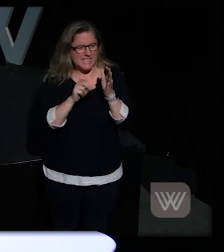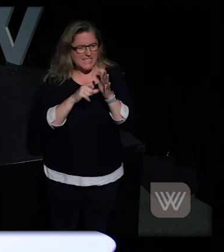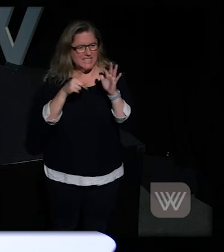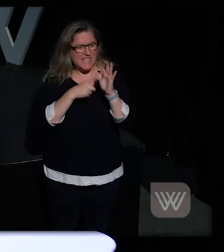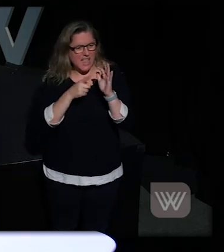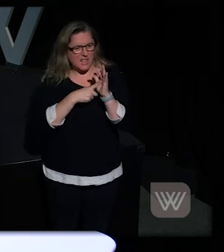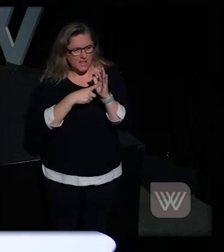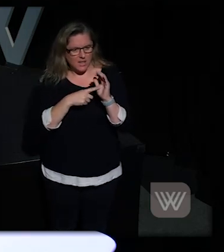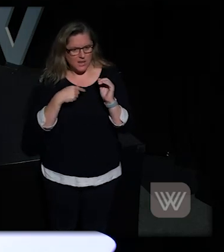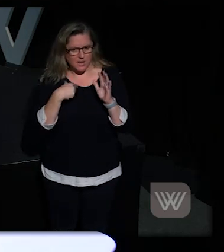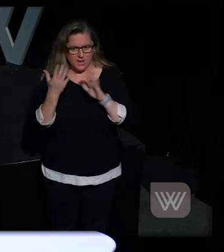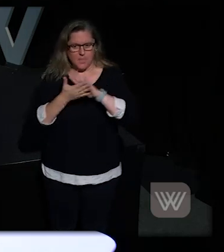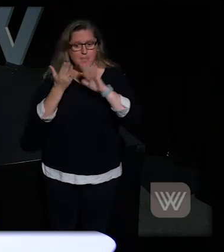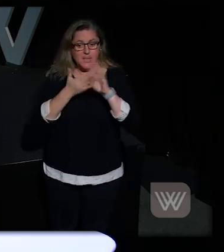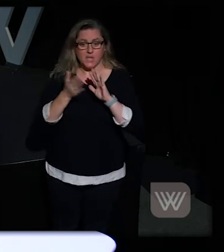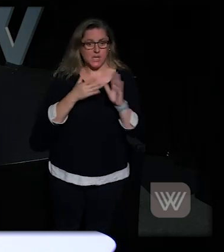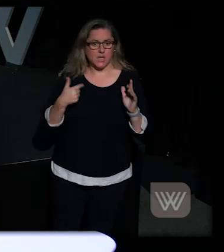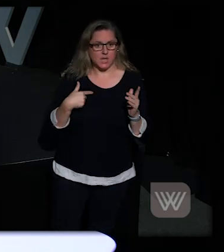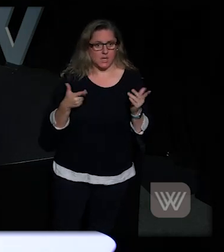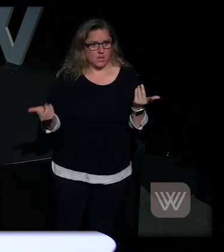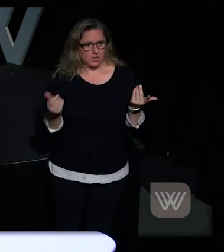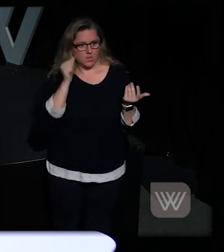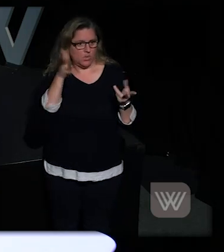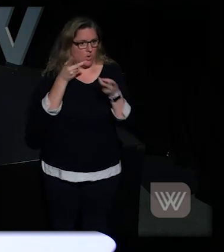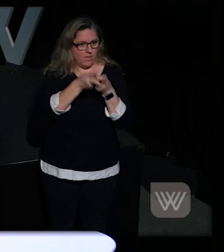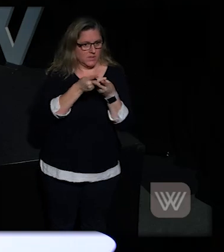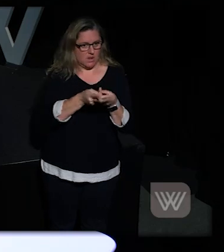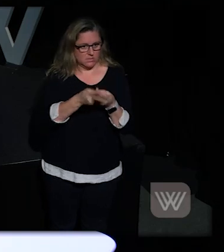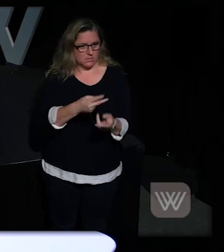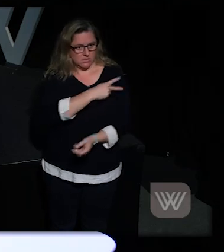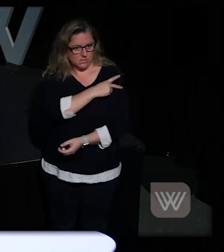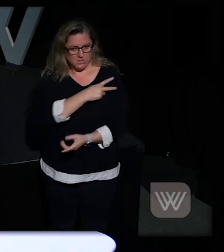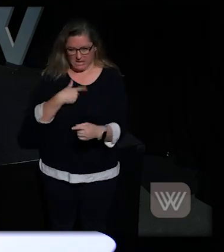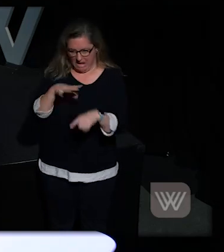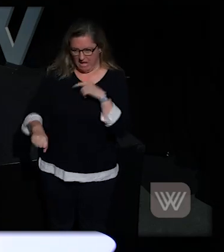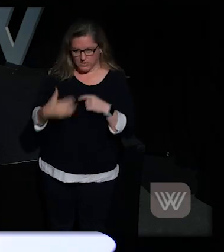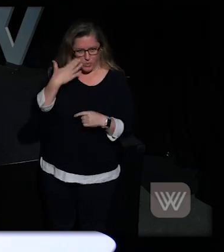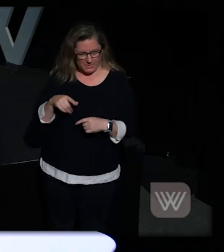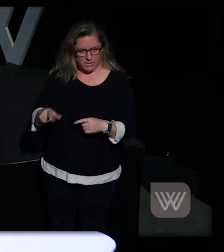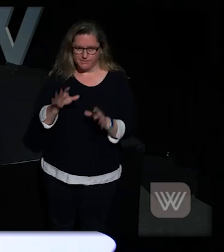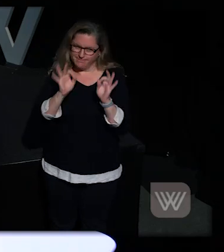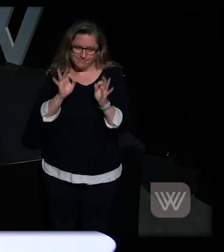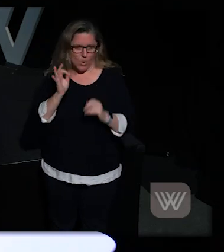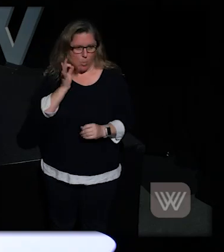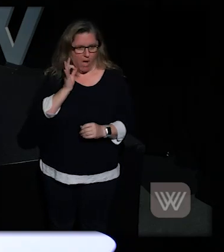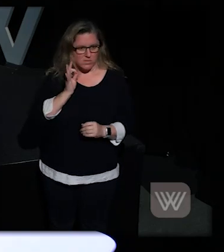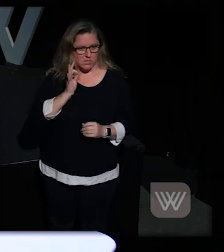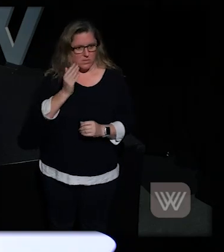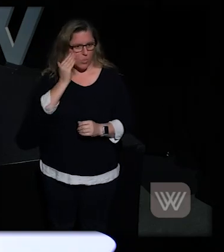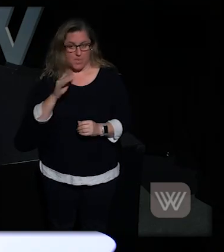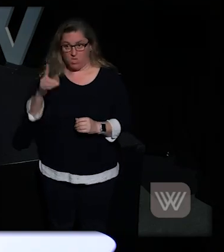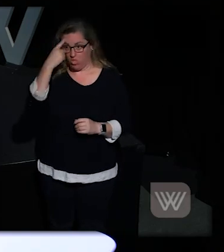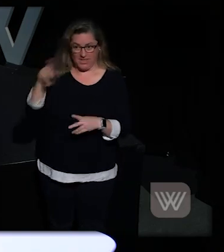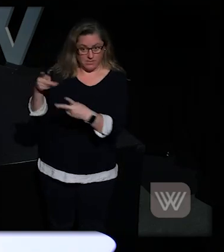the involuntary celibate, these guys are. So they were a cohort of young men. They hate women, especially white women. They think that women are there for